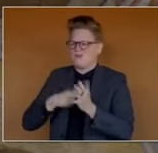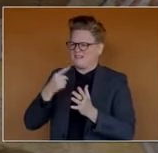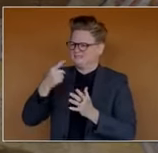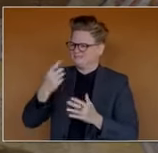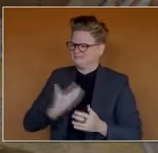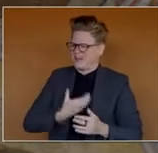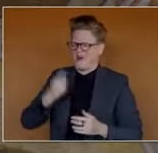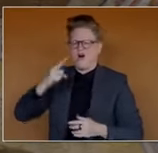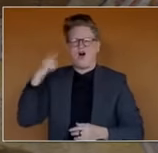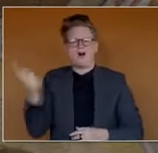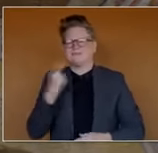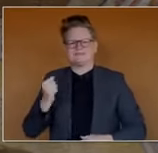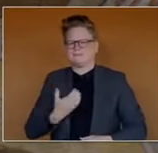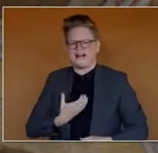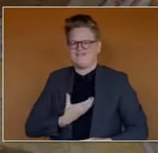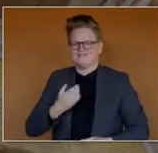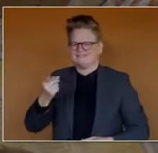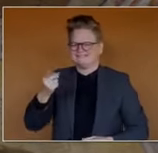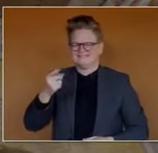incredible leadership and support